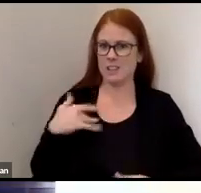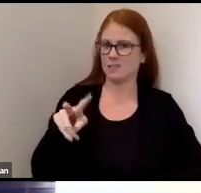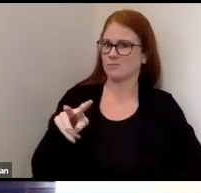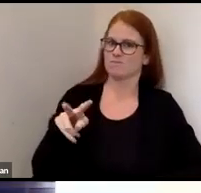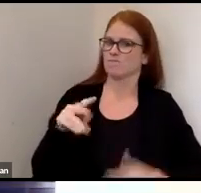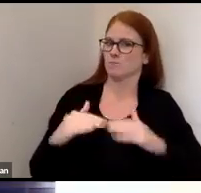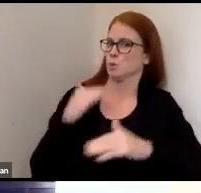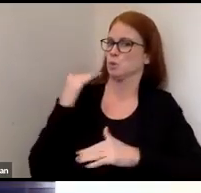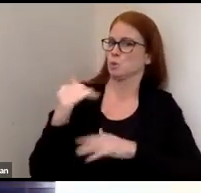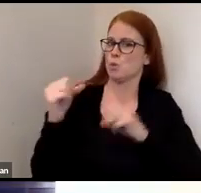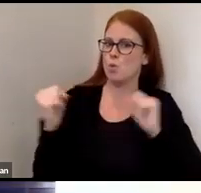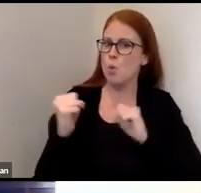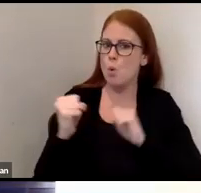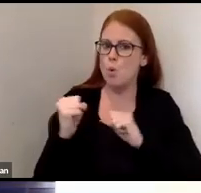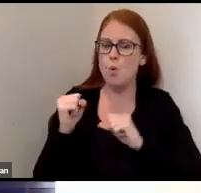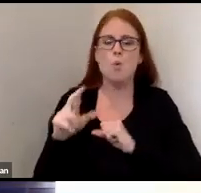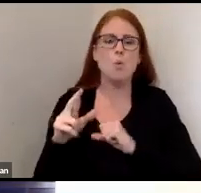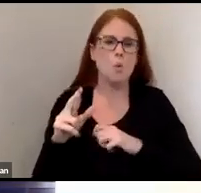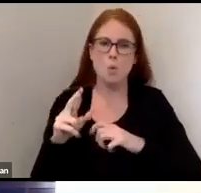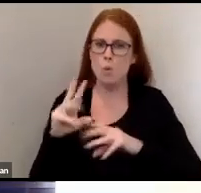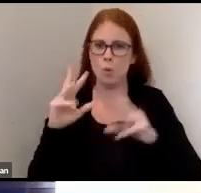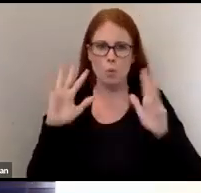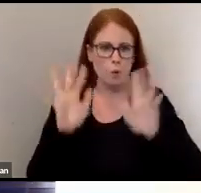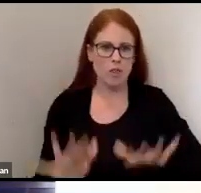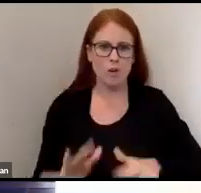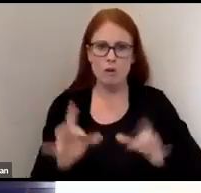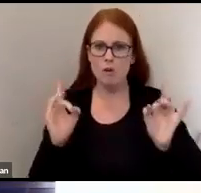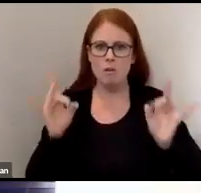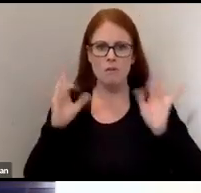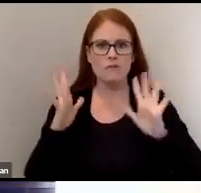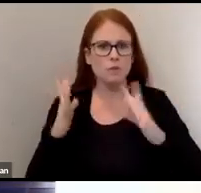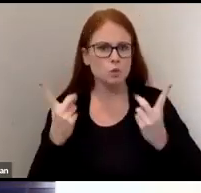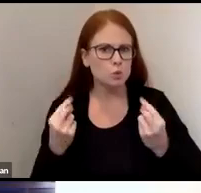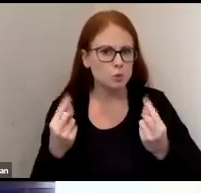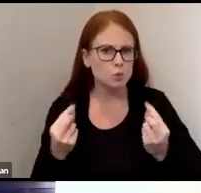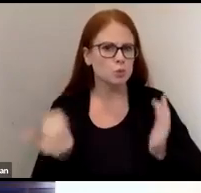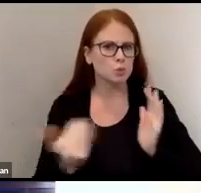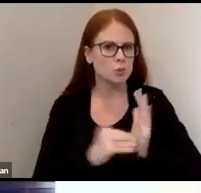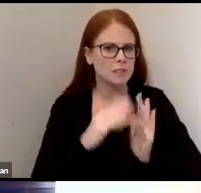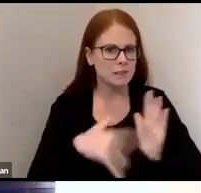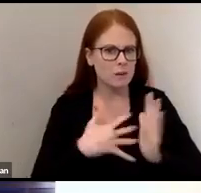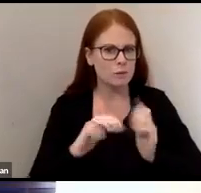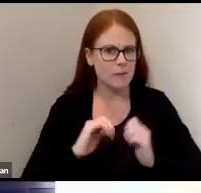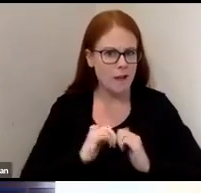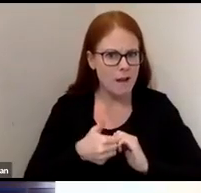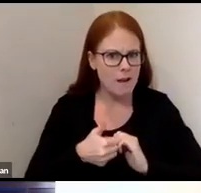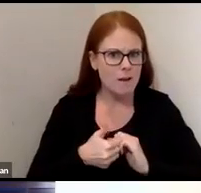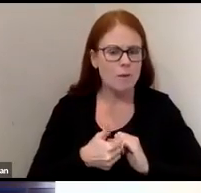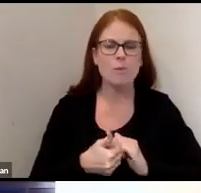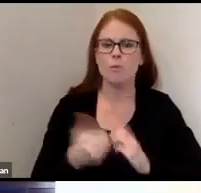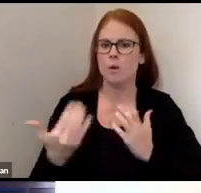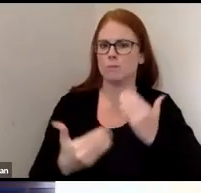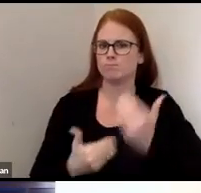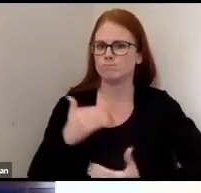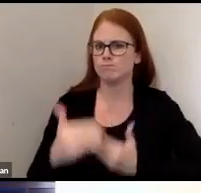too cold or they're worried about getting out in the weather and they do want to reschedule, what action can they take? Specifically, what are the